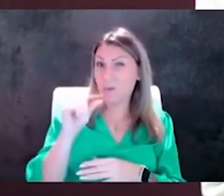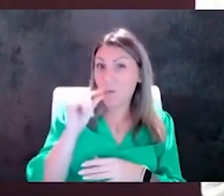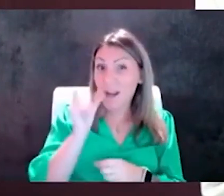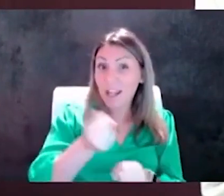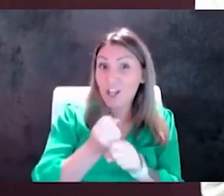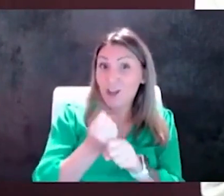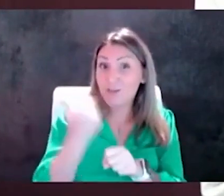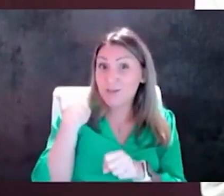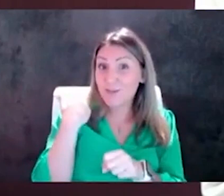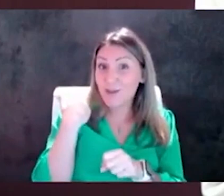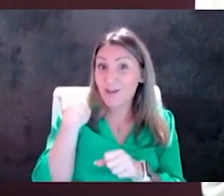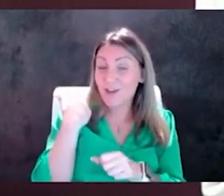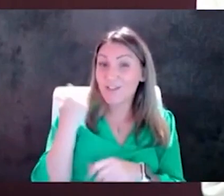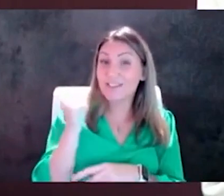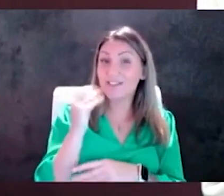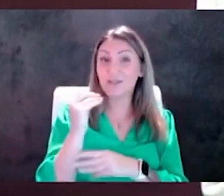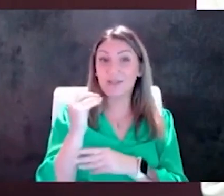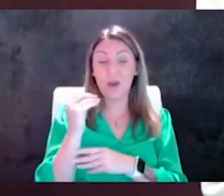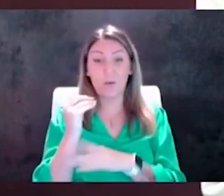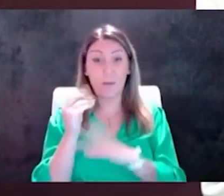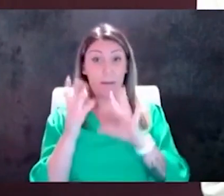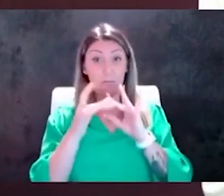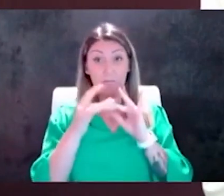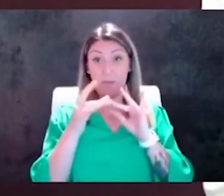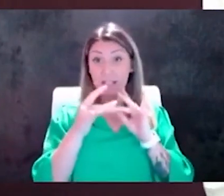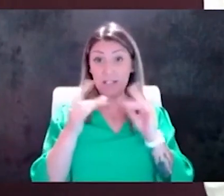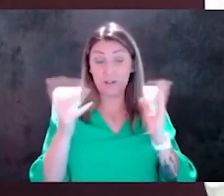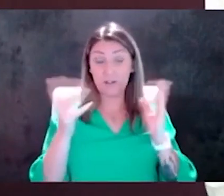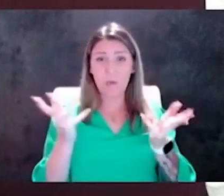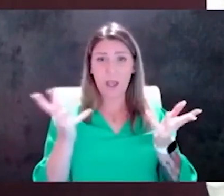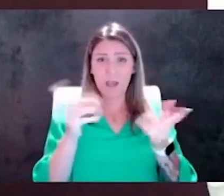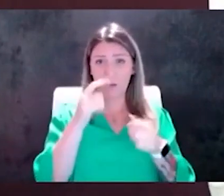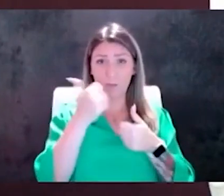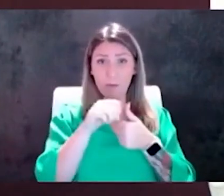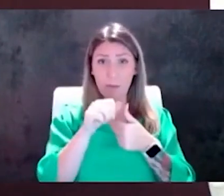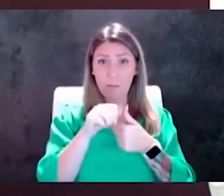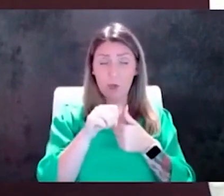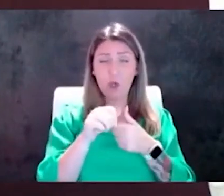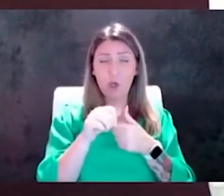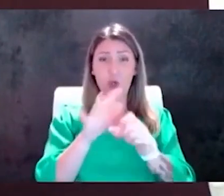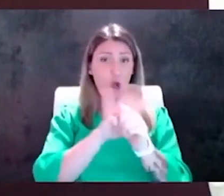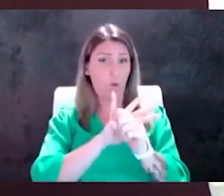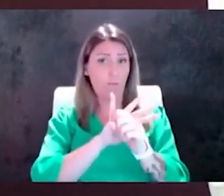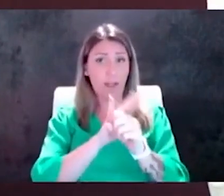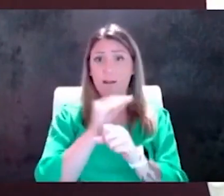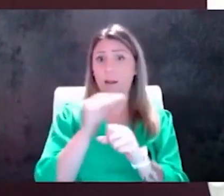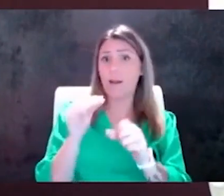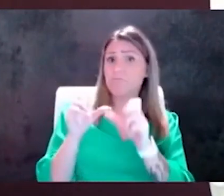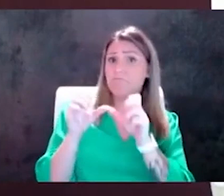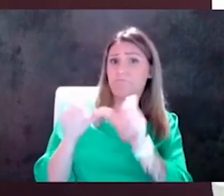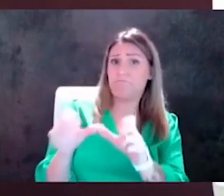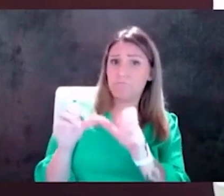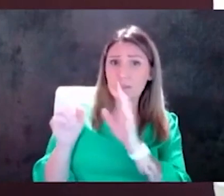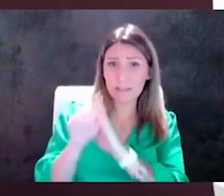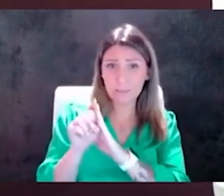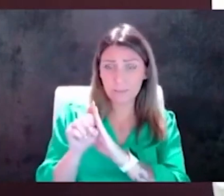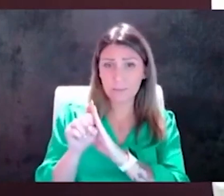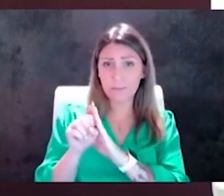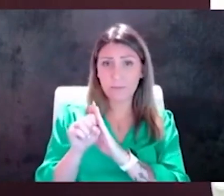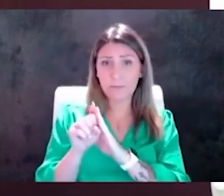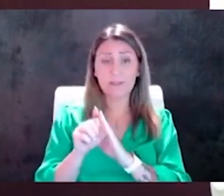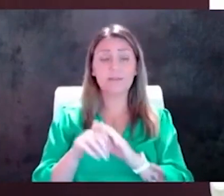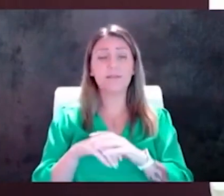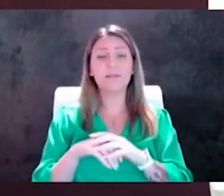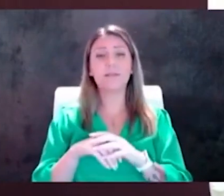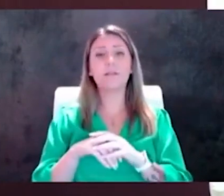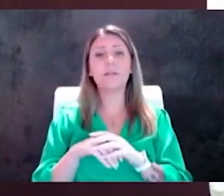So I think the message we all have to remember with COVID and with long haul syndrome is that we are getting new